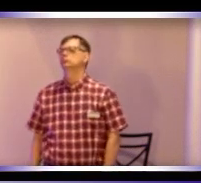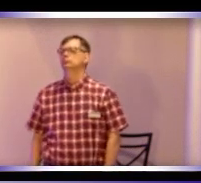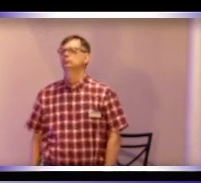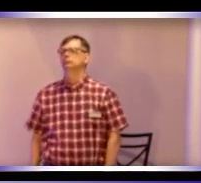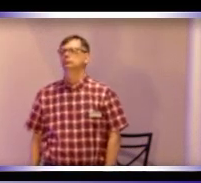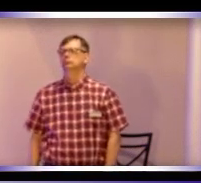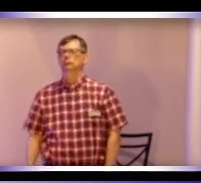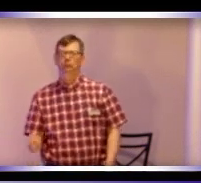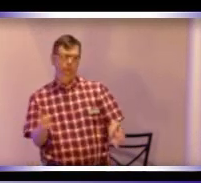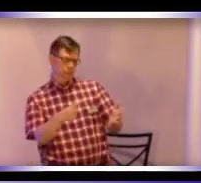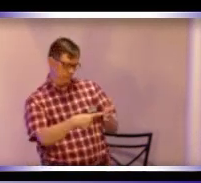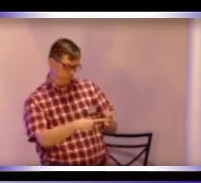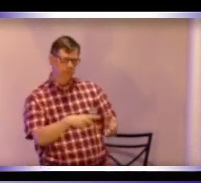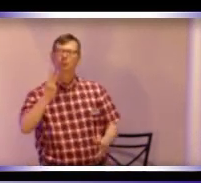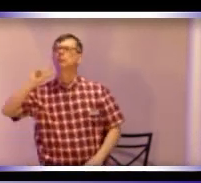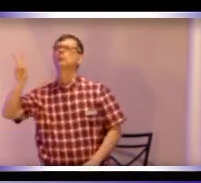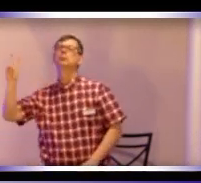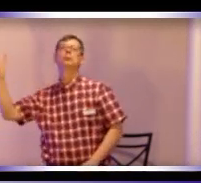at others